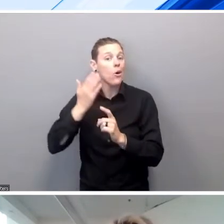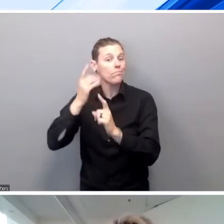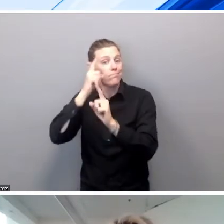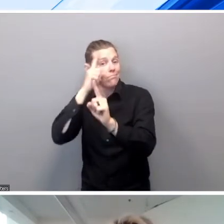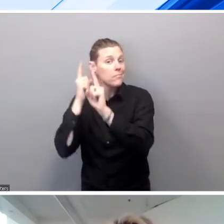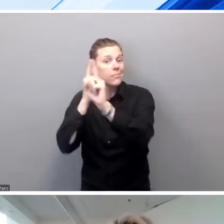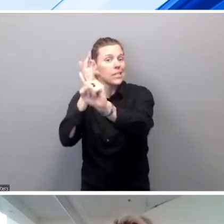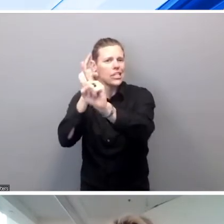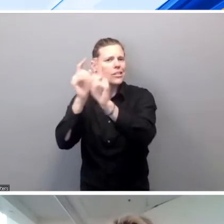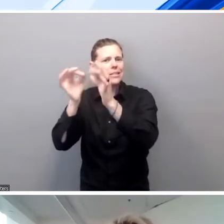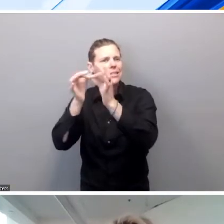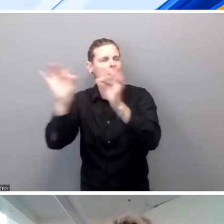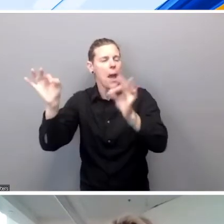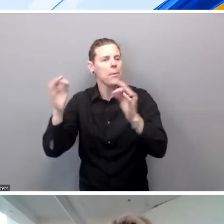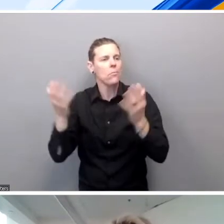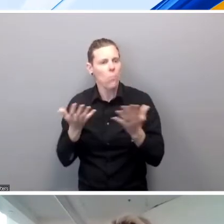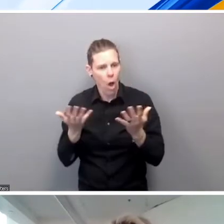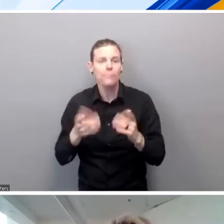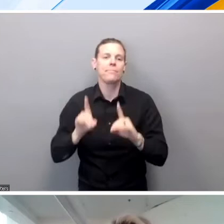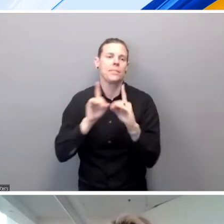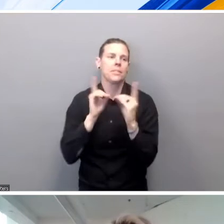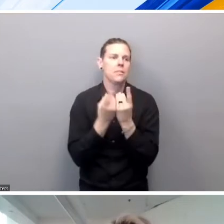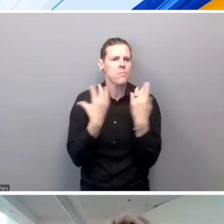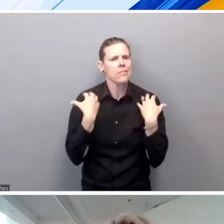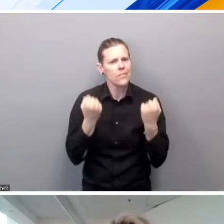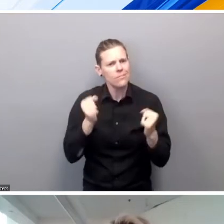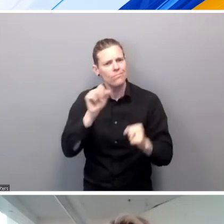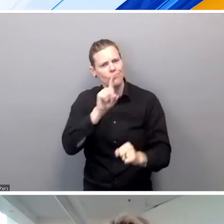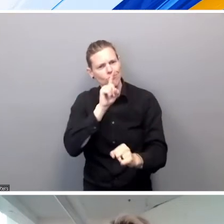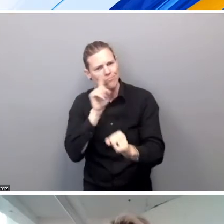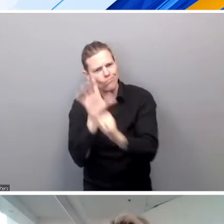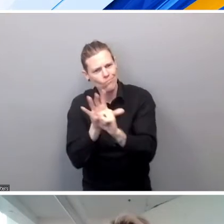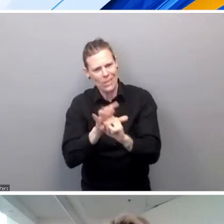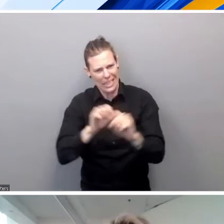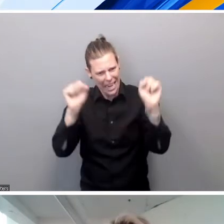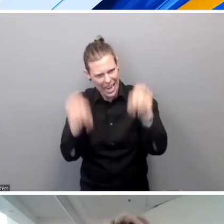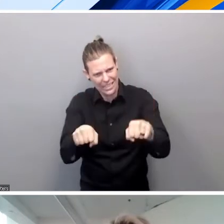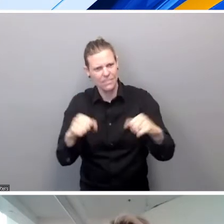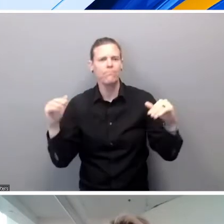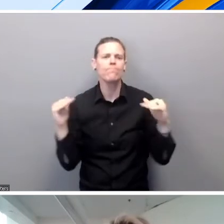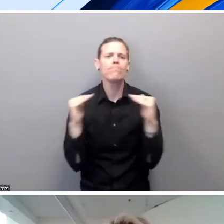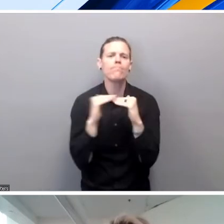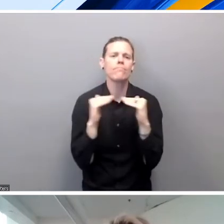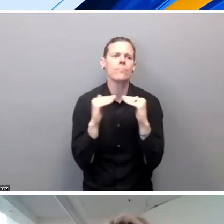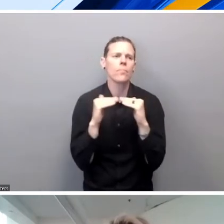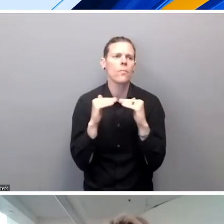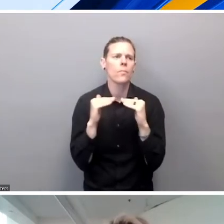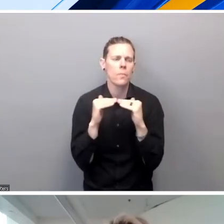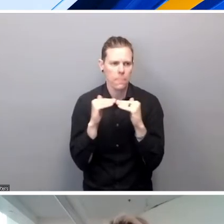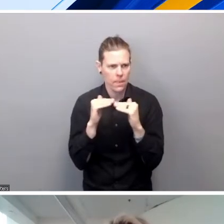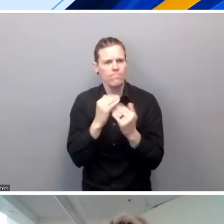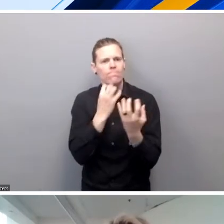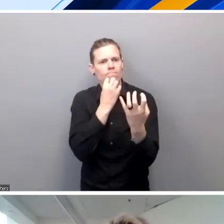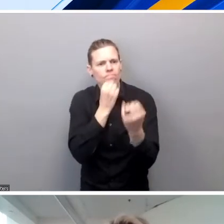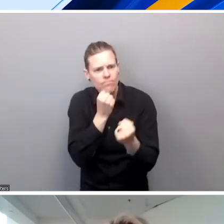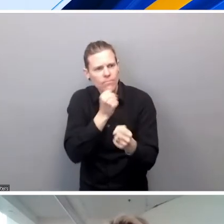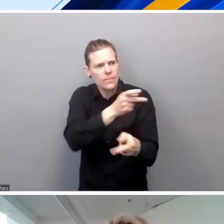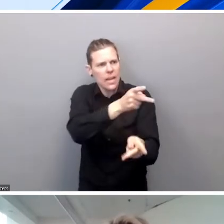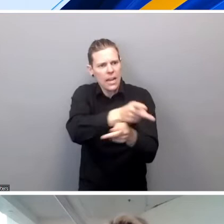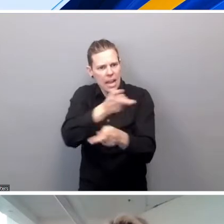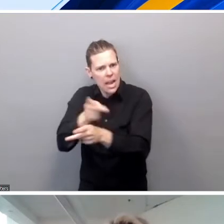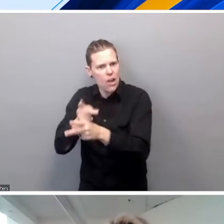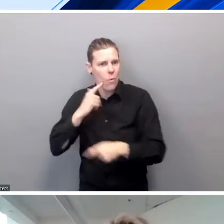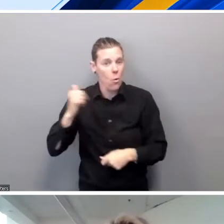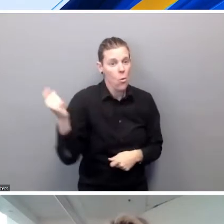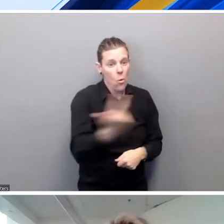the Department of Health is really dedicated to equity in care for New Mexicans, but those principles of equity and the